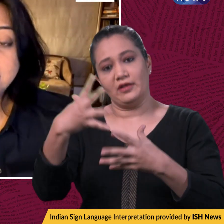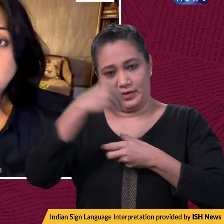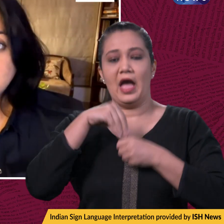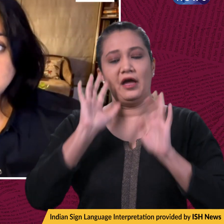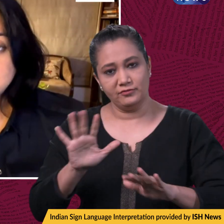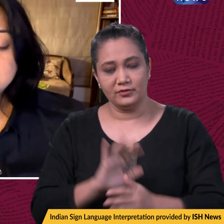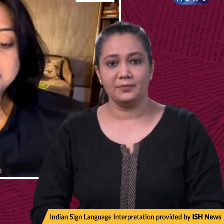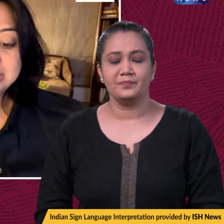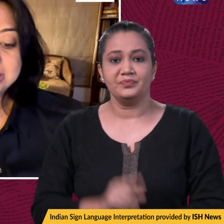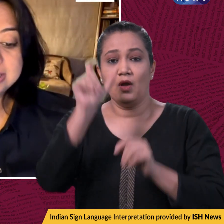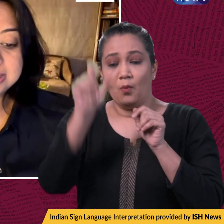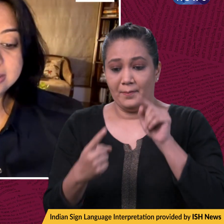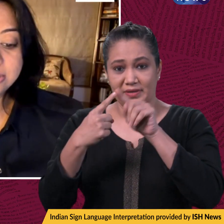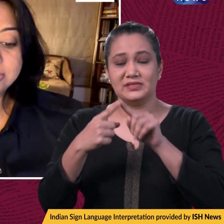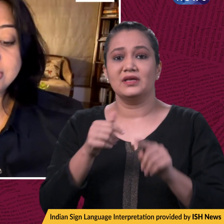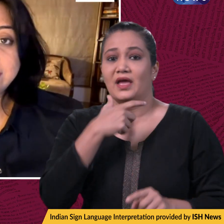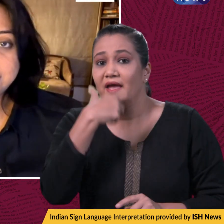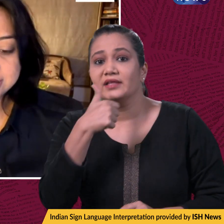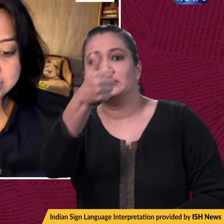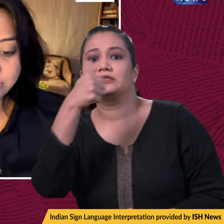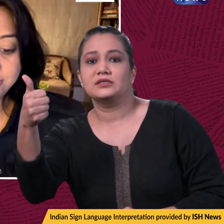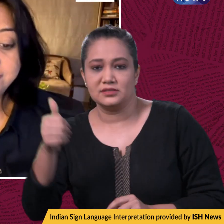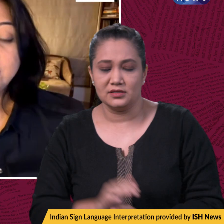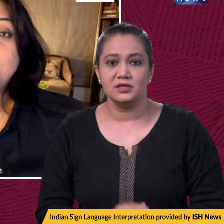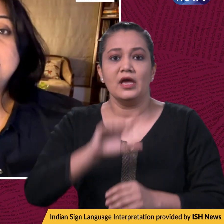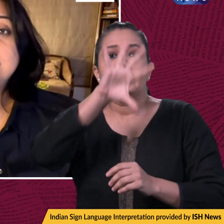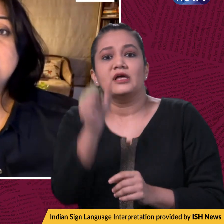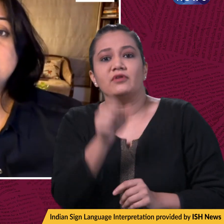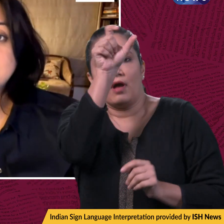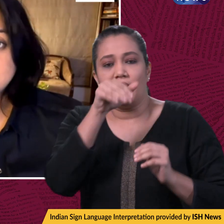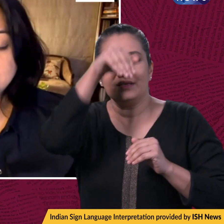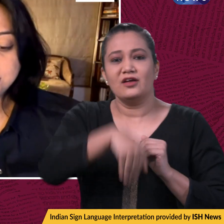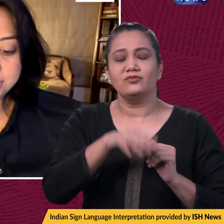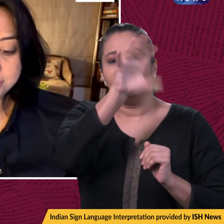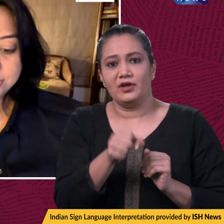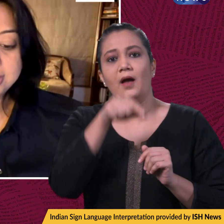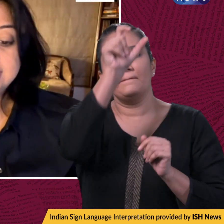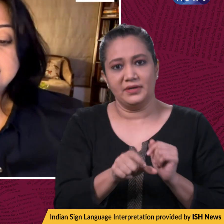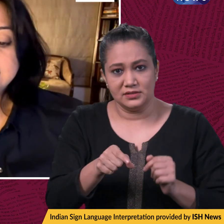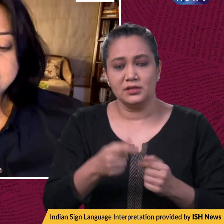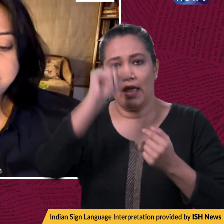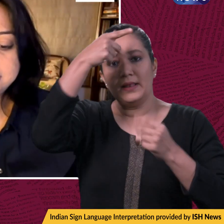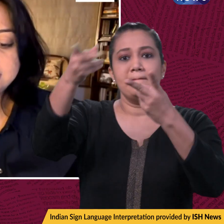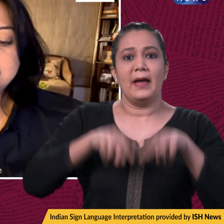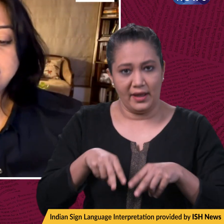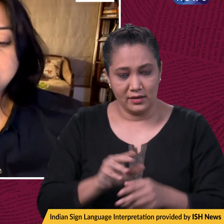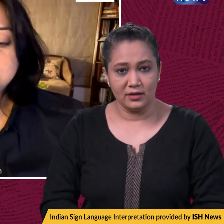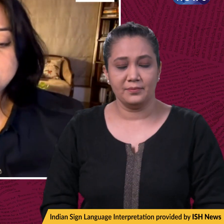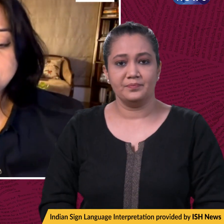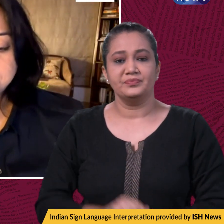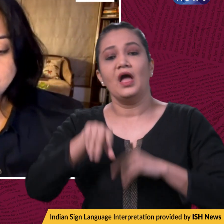COVID-19. One person was a 66-year-old South African national who has now returned to the country. The other person